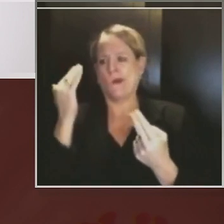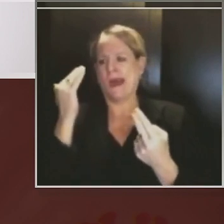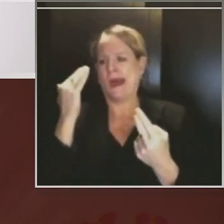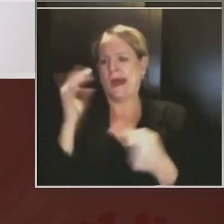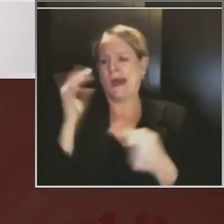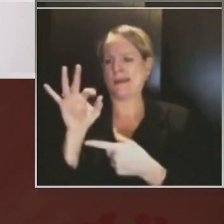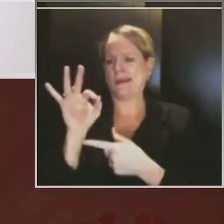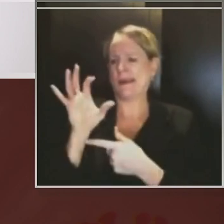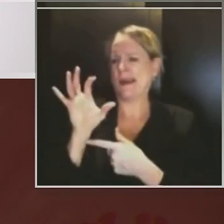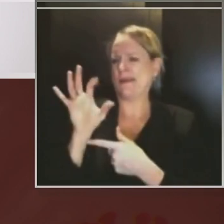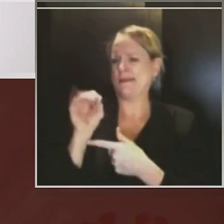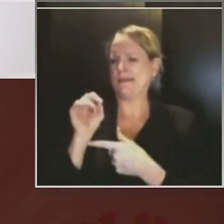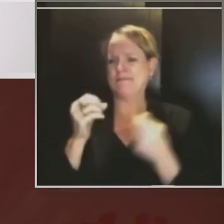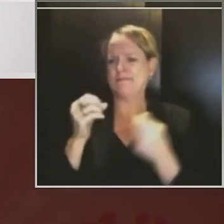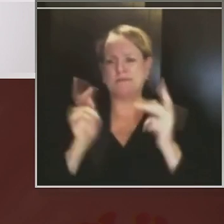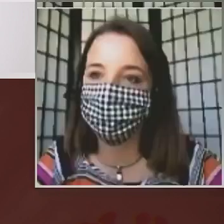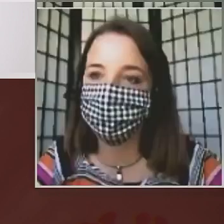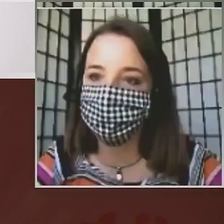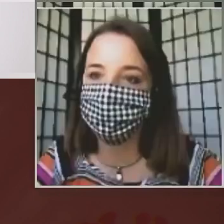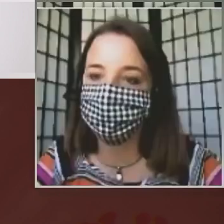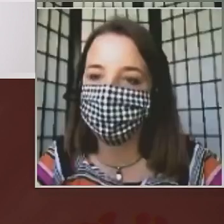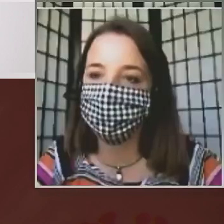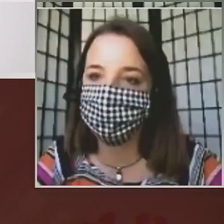Sure, I can start by that.